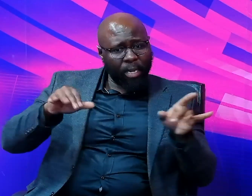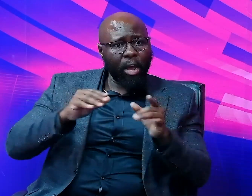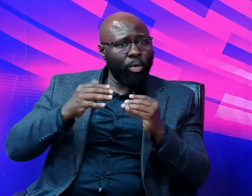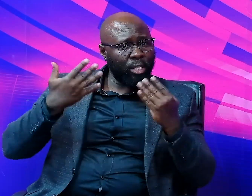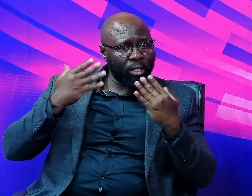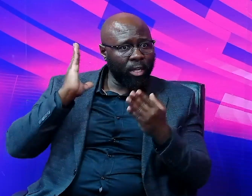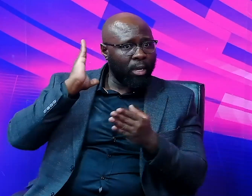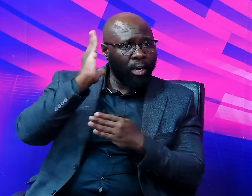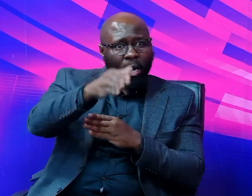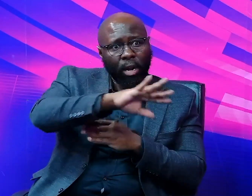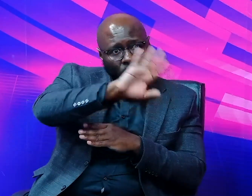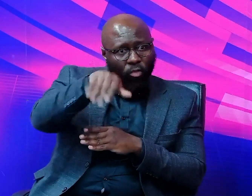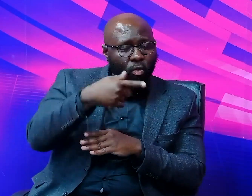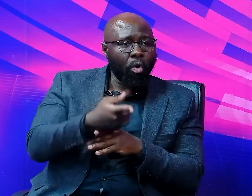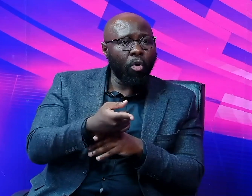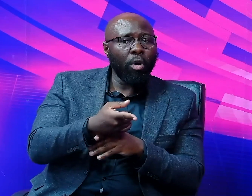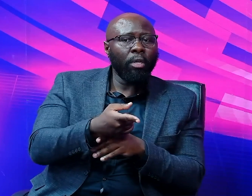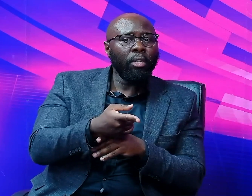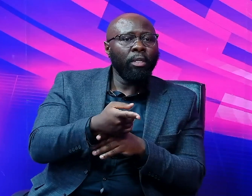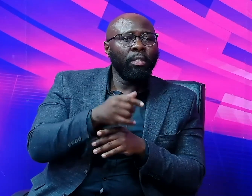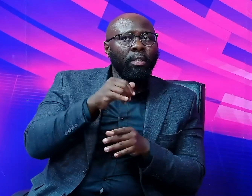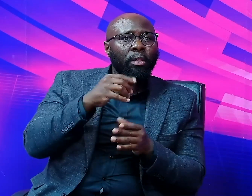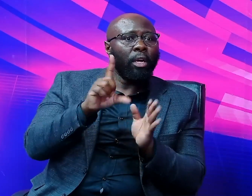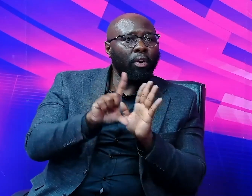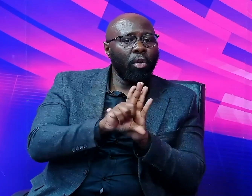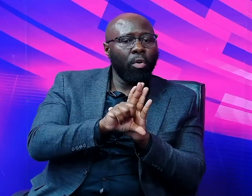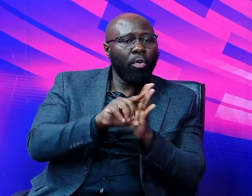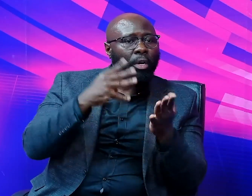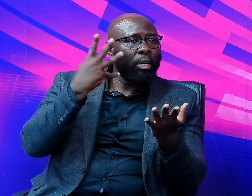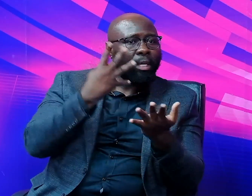their children. So it has a big outreach.